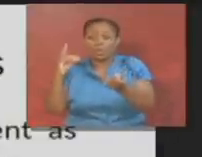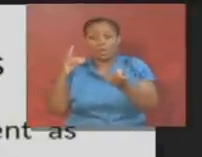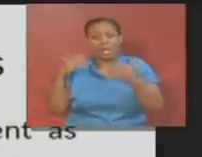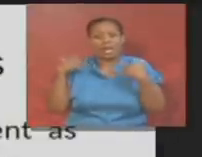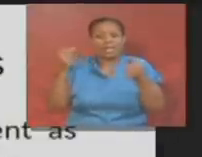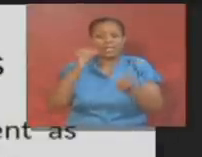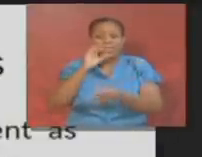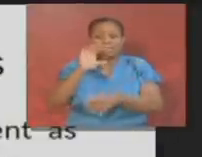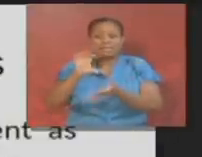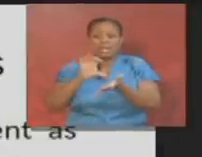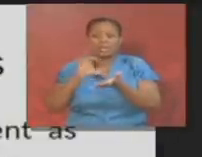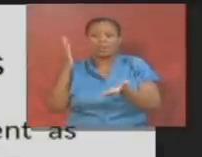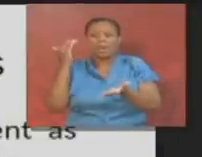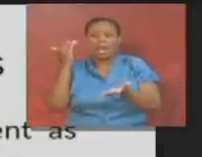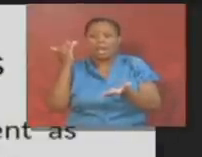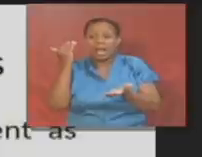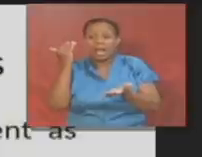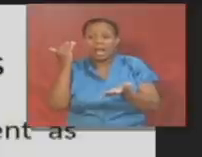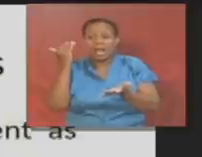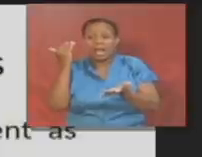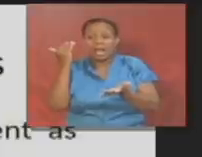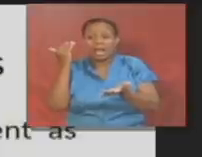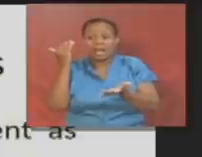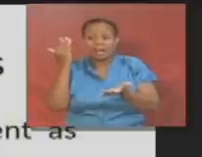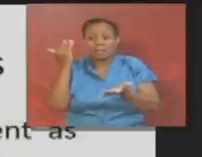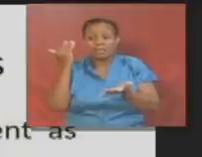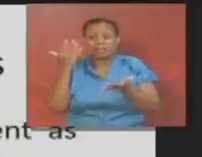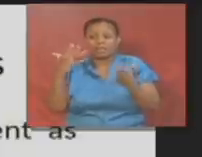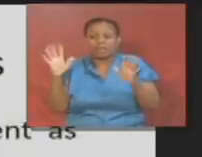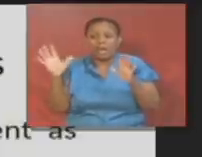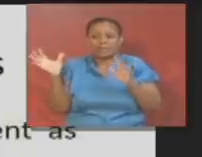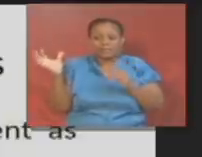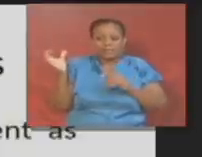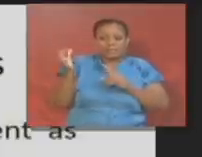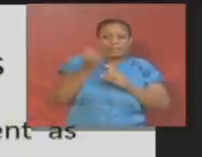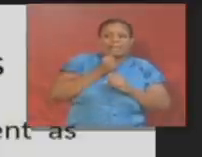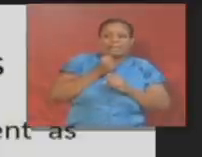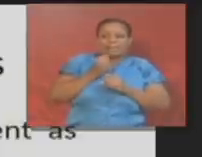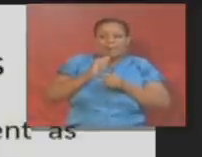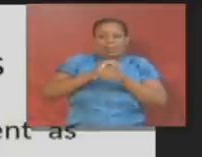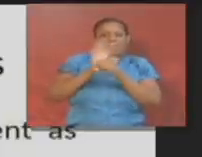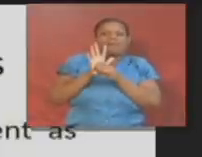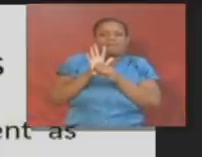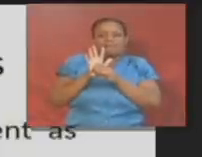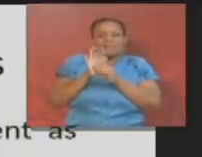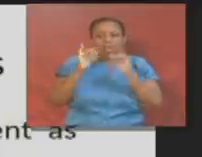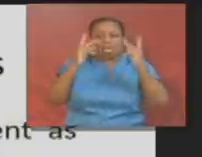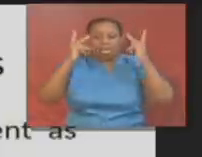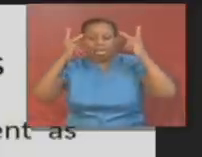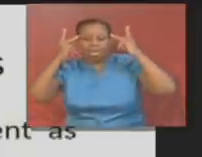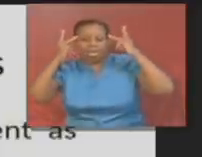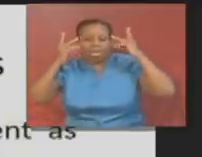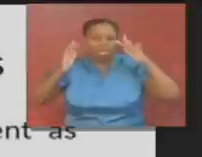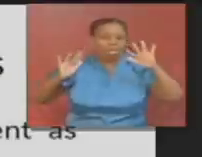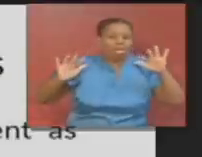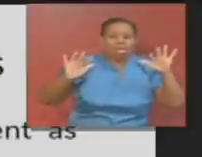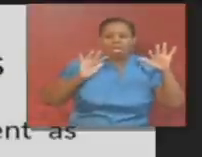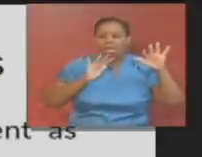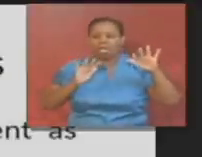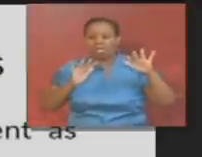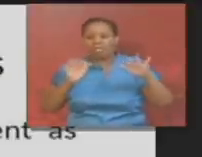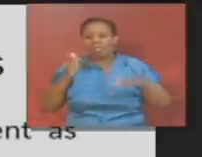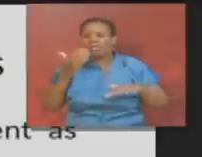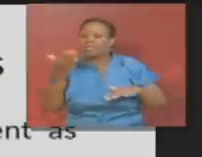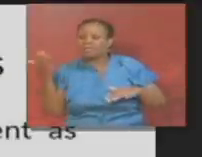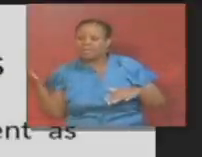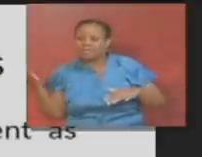fear of acquiring COVID-19 infection. Other situations may be your healthcare facility may have put COVID-19